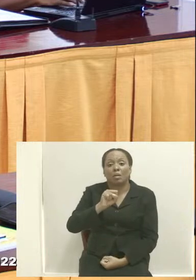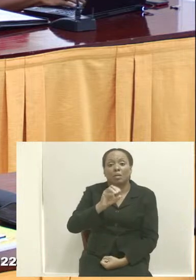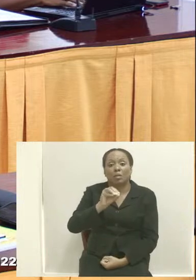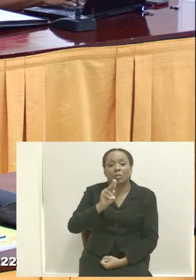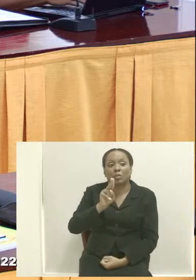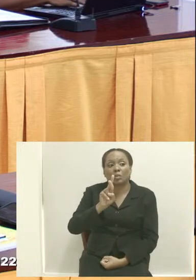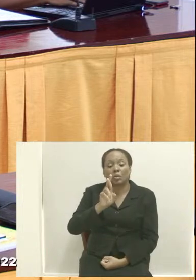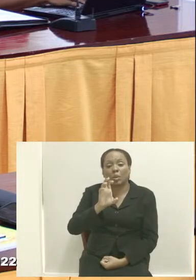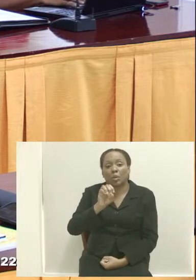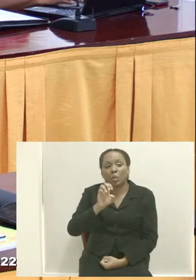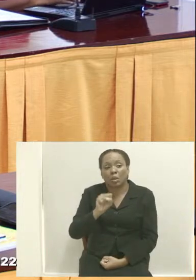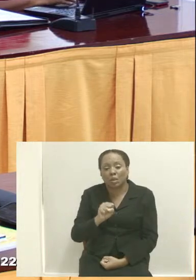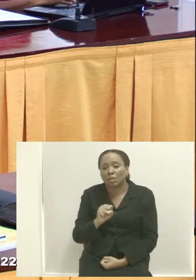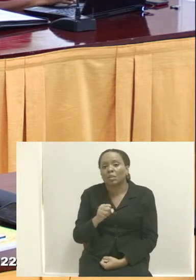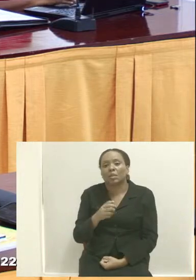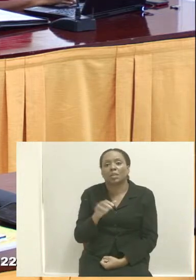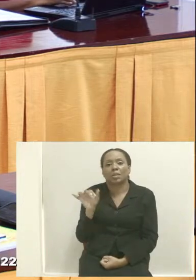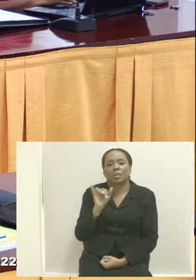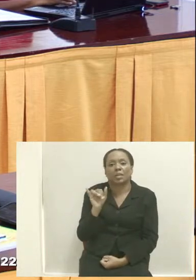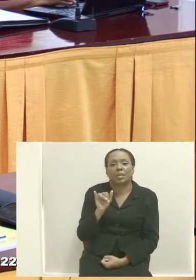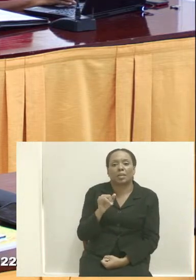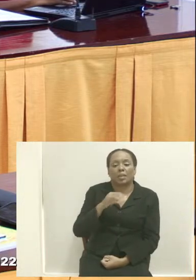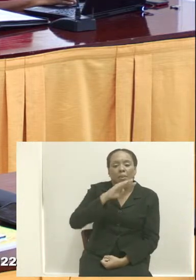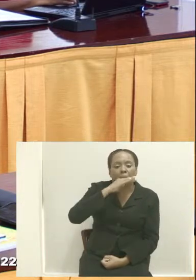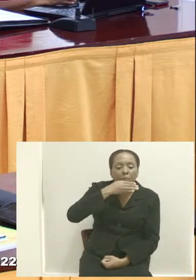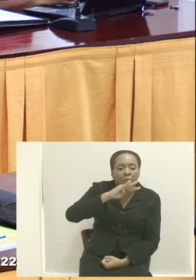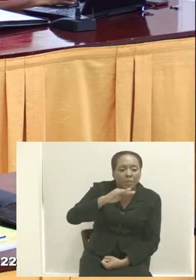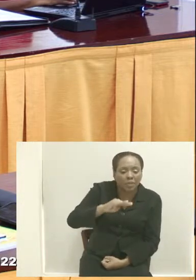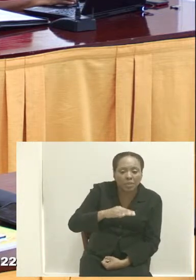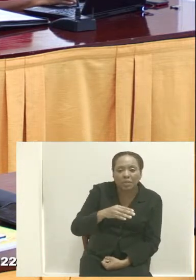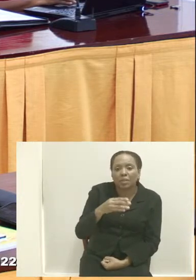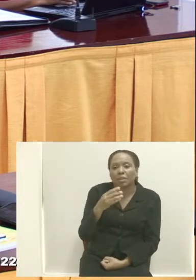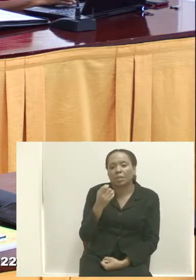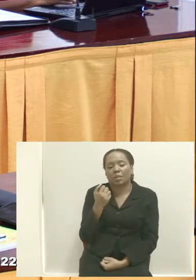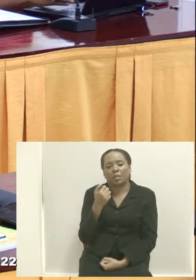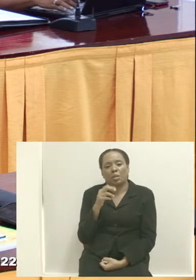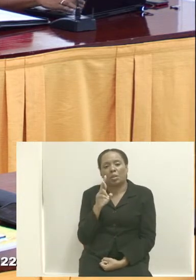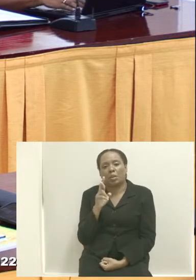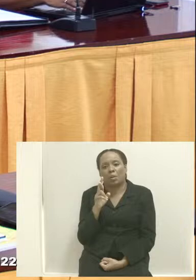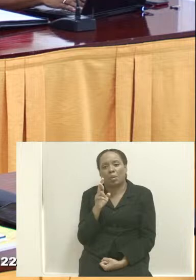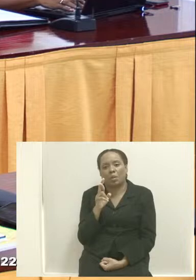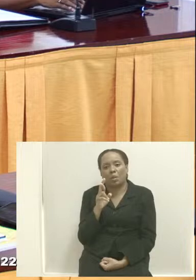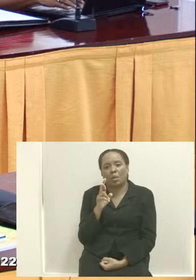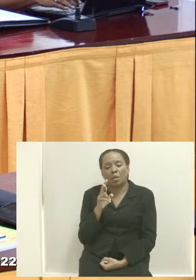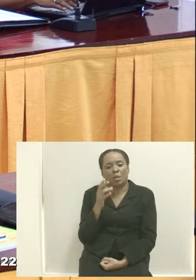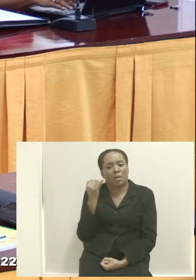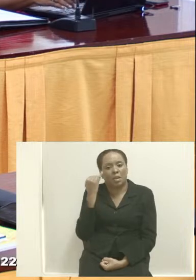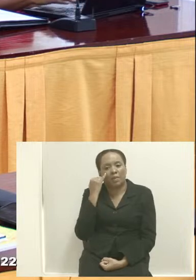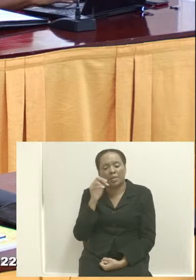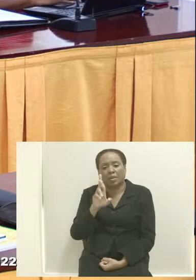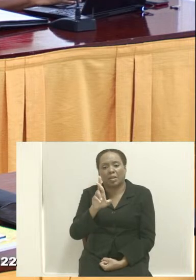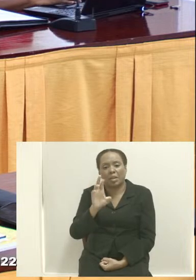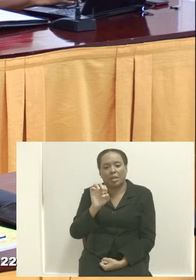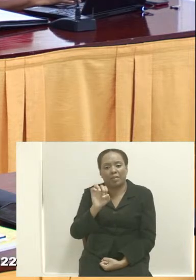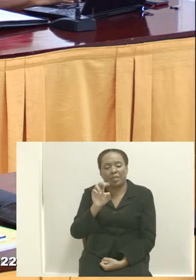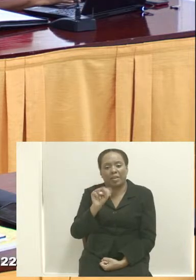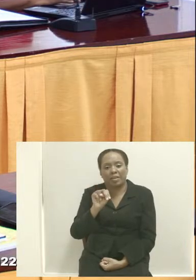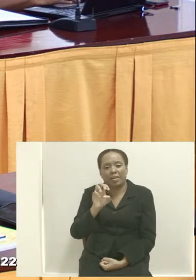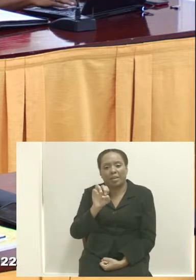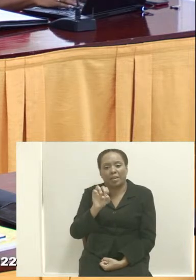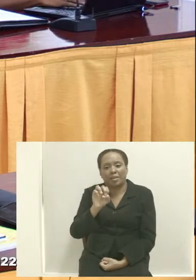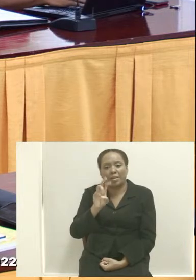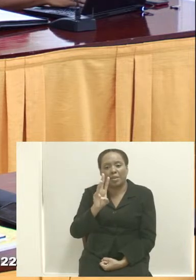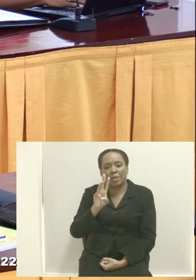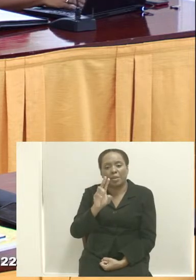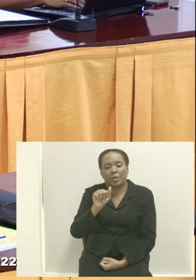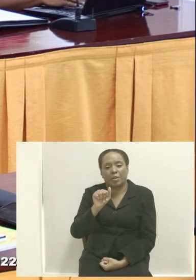so on, or whether they be in the form of the renewable energy, which just captures the geophysical in many